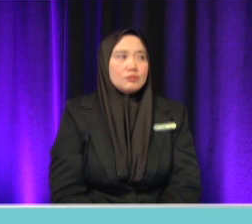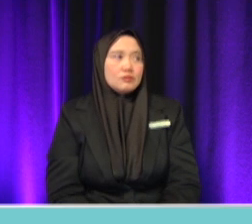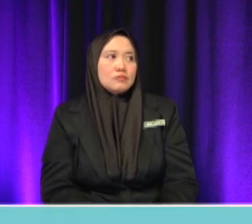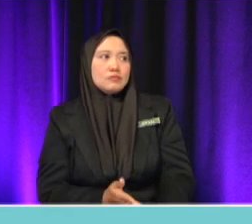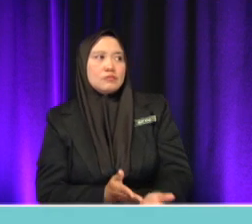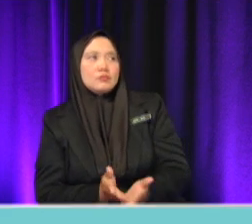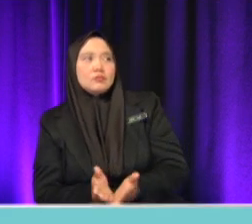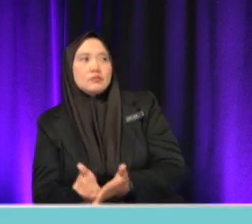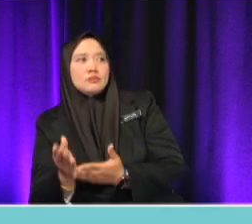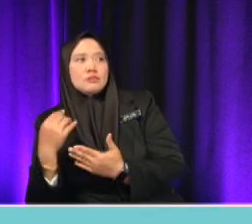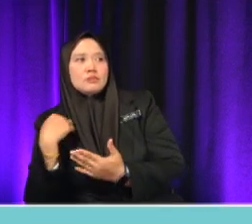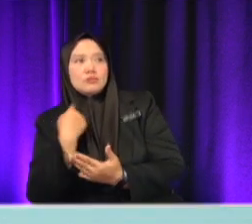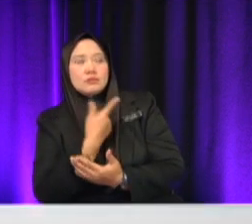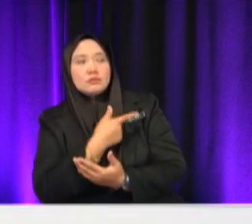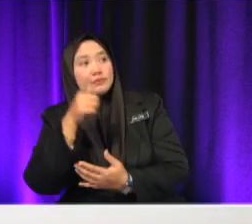this?